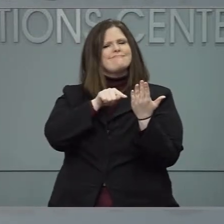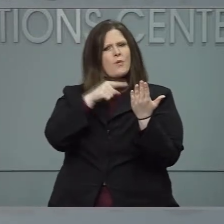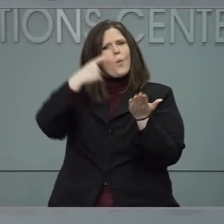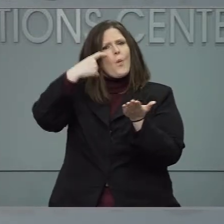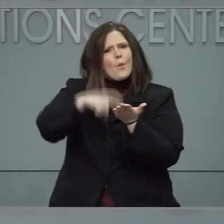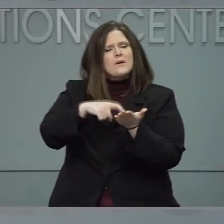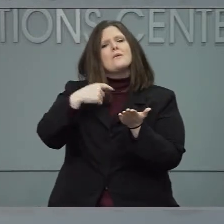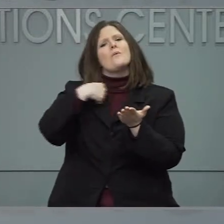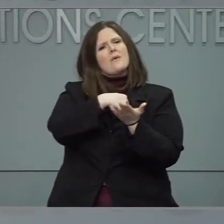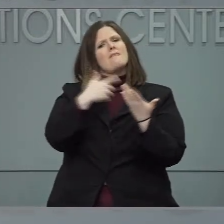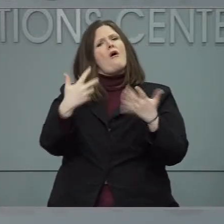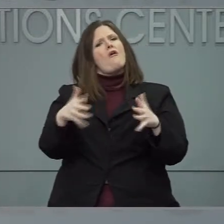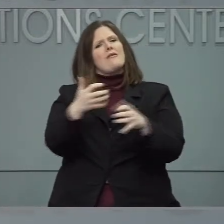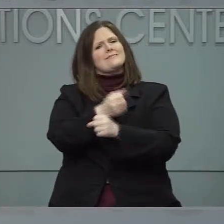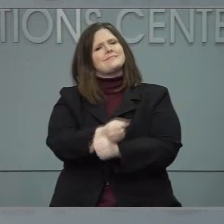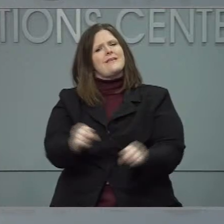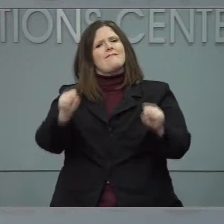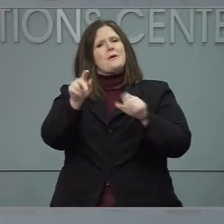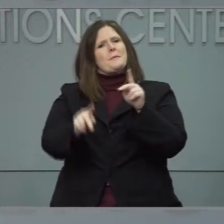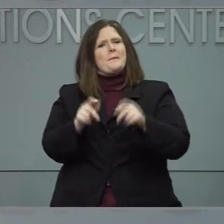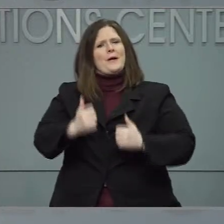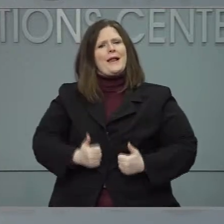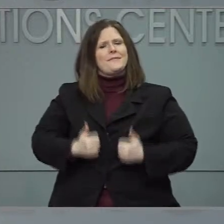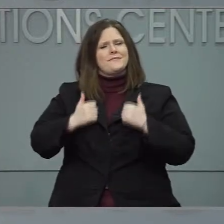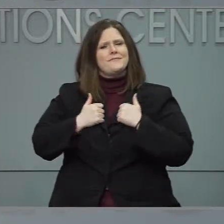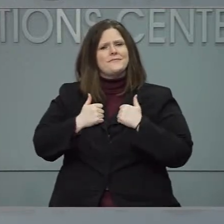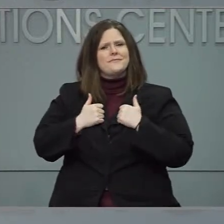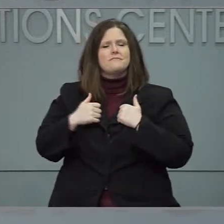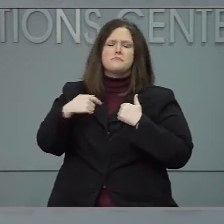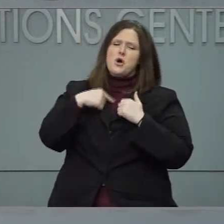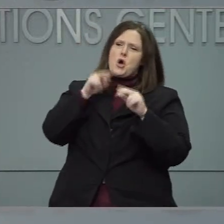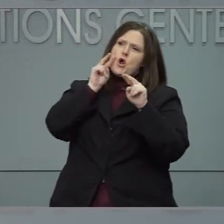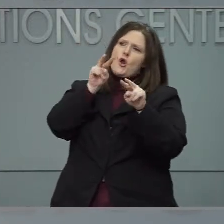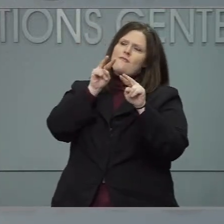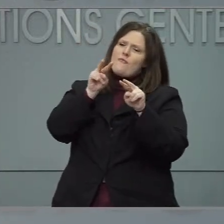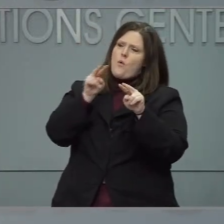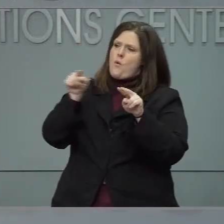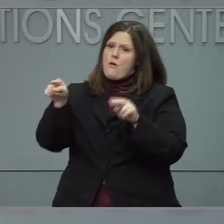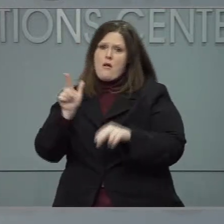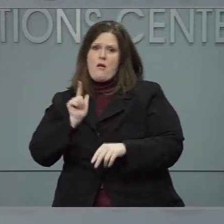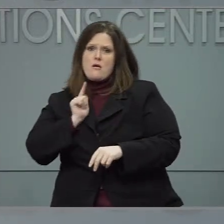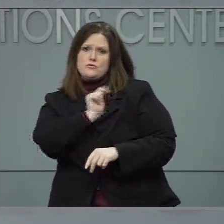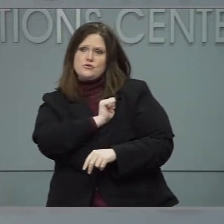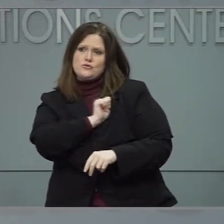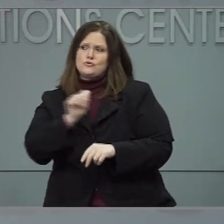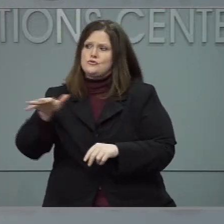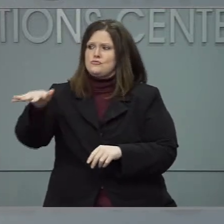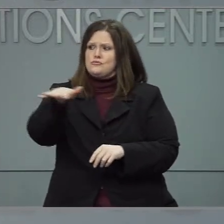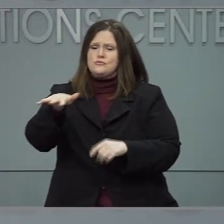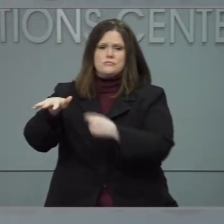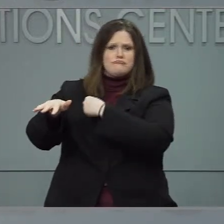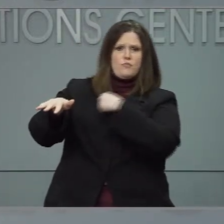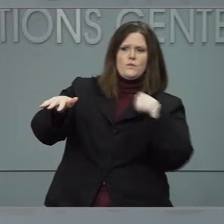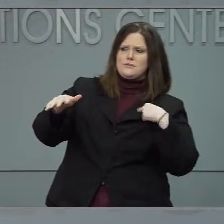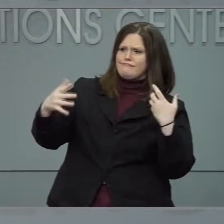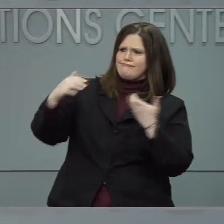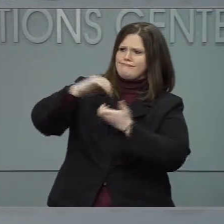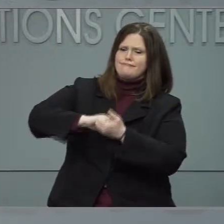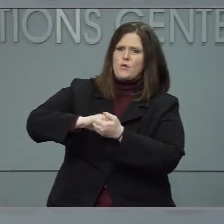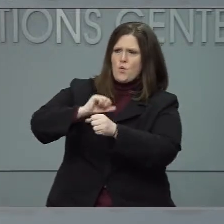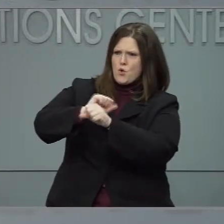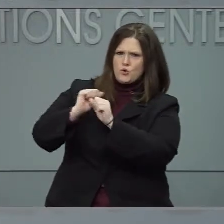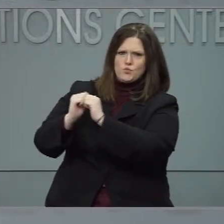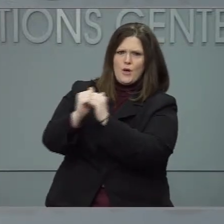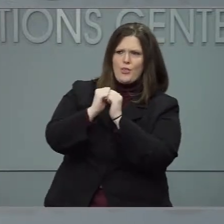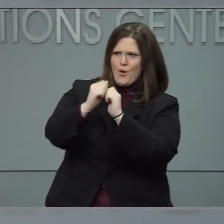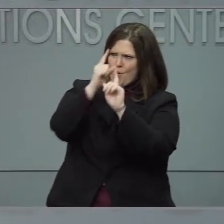and look forward to hopefully the legislature working with us to help get us through this pandemic, and hopefully we